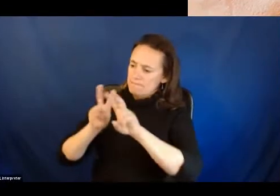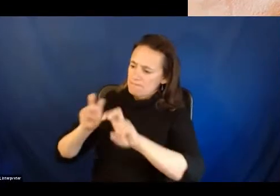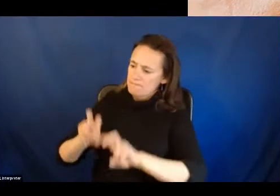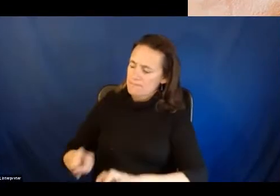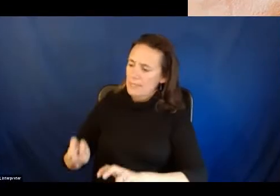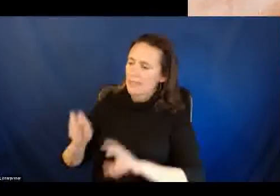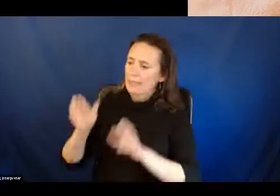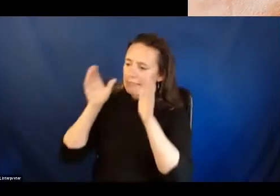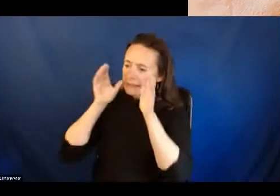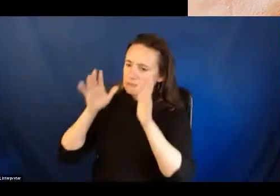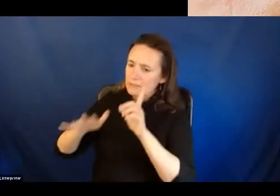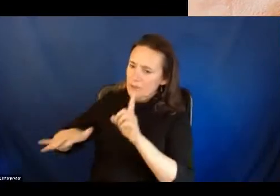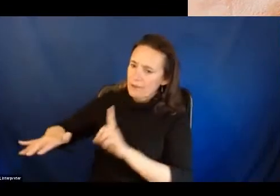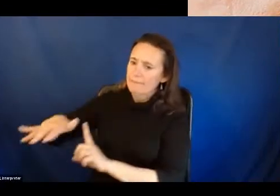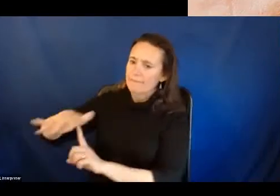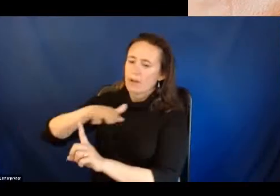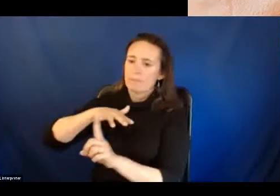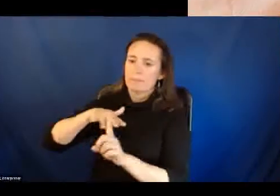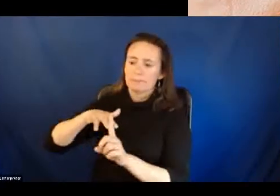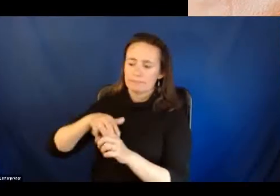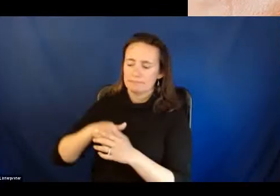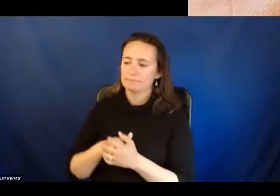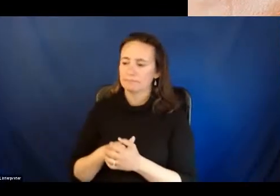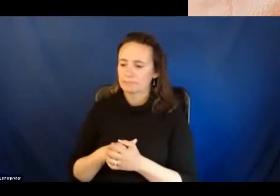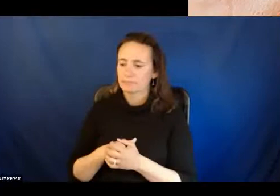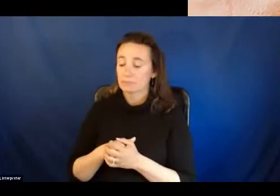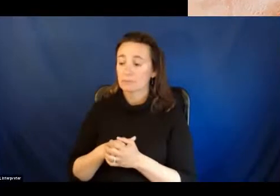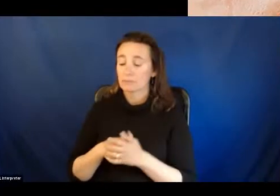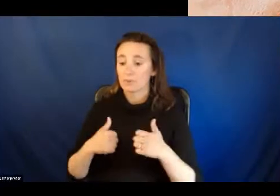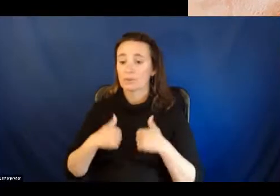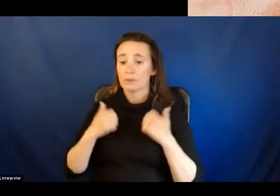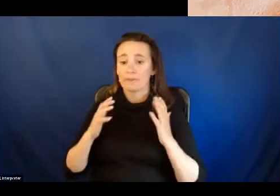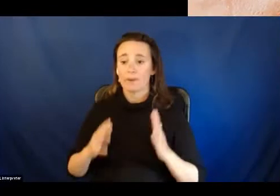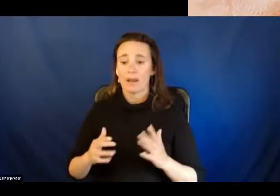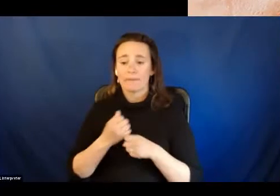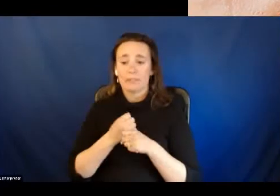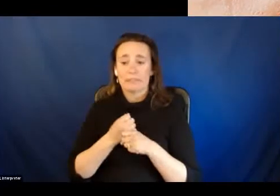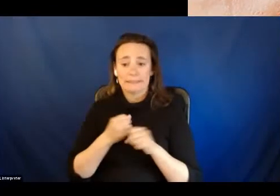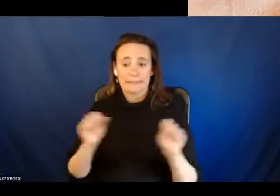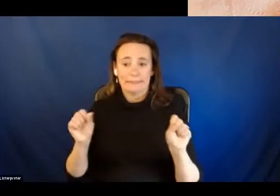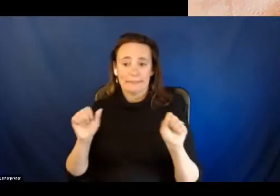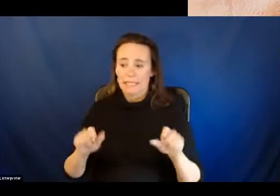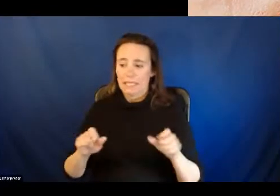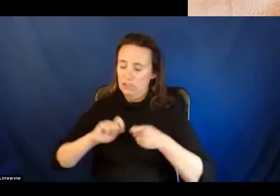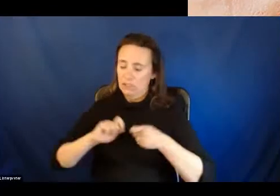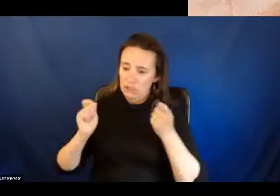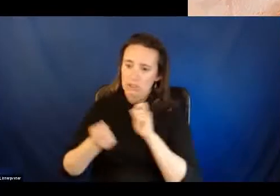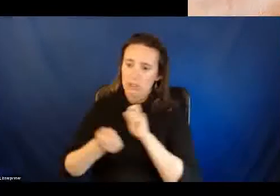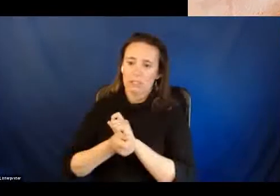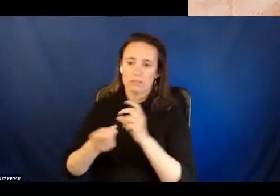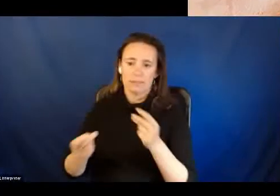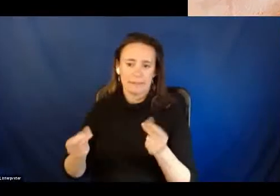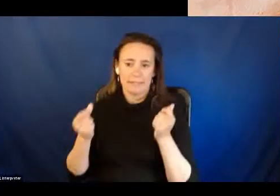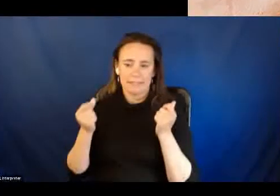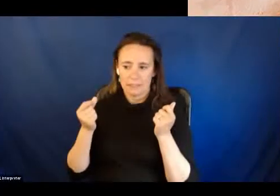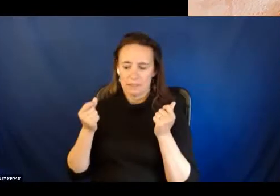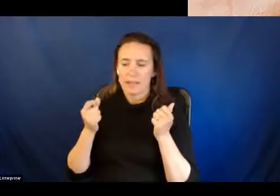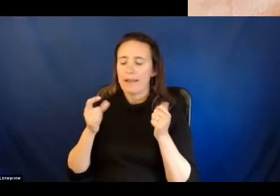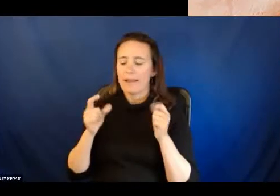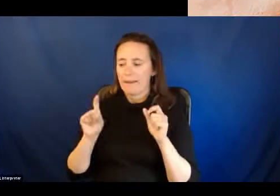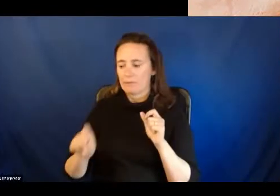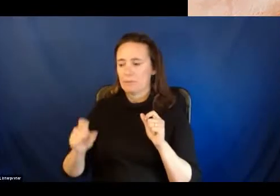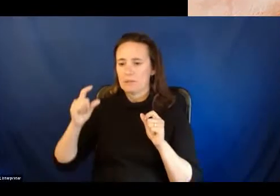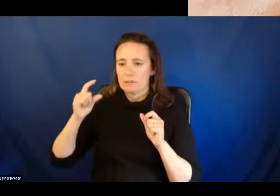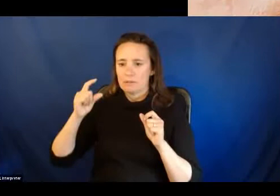environment. We know that survivor safety can change in an instant. So we have to be conscious of this and make sure we're